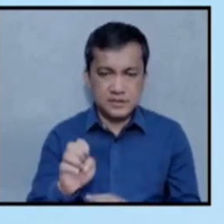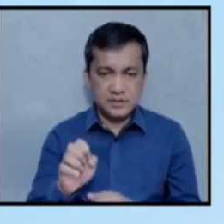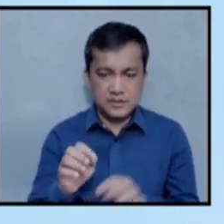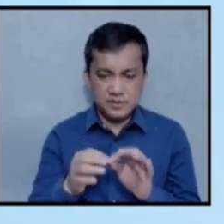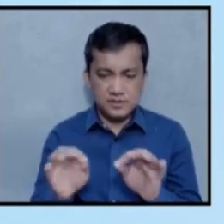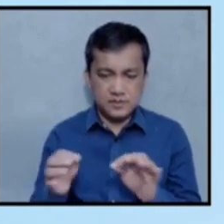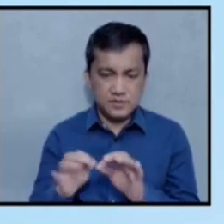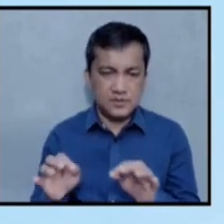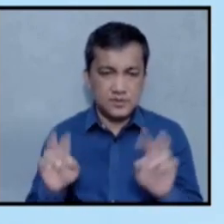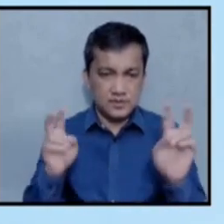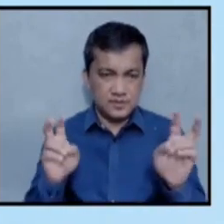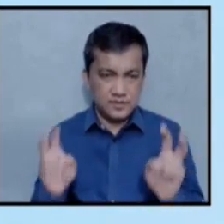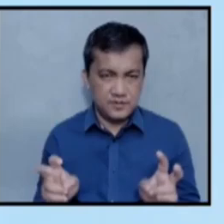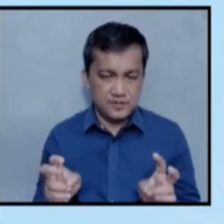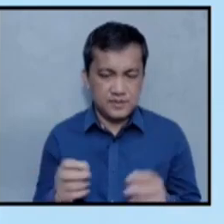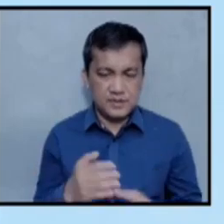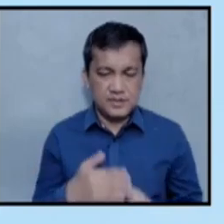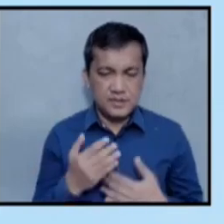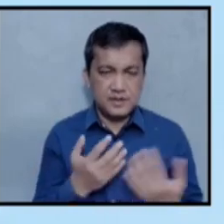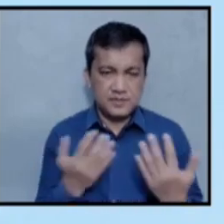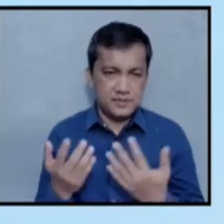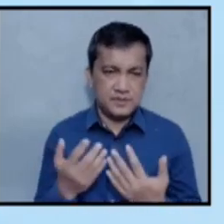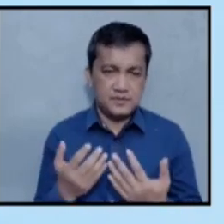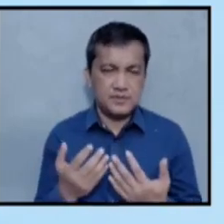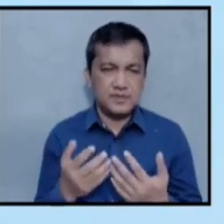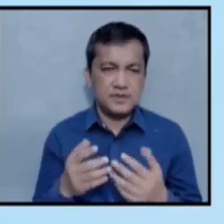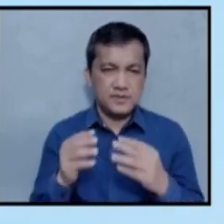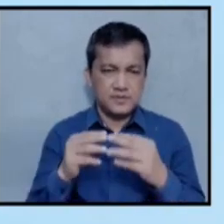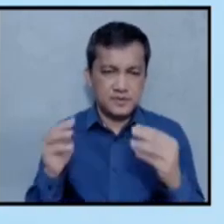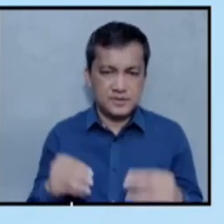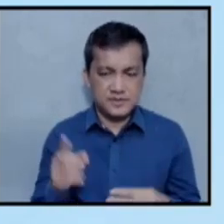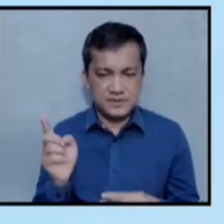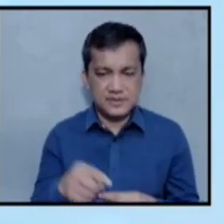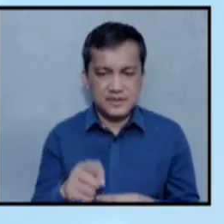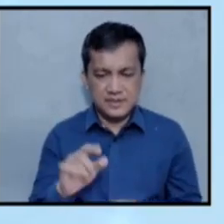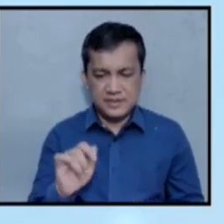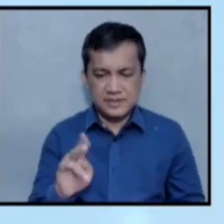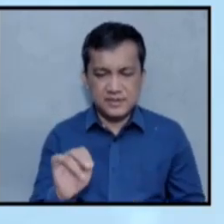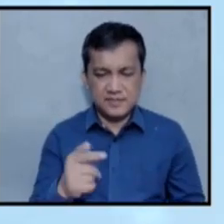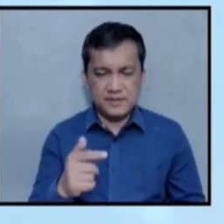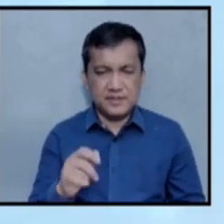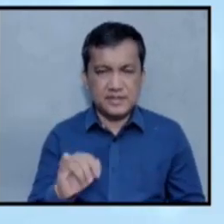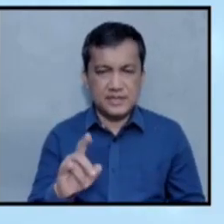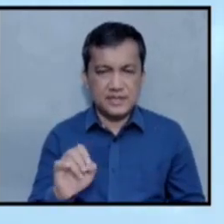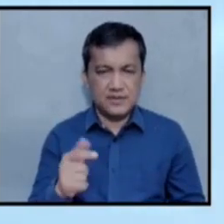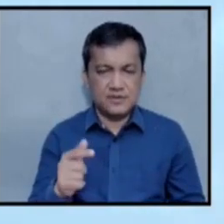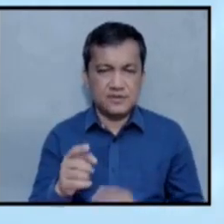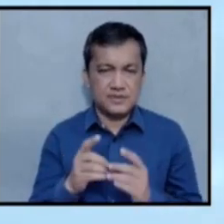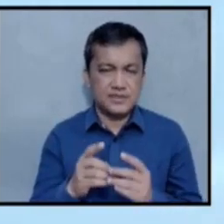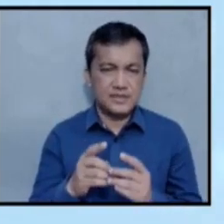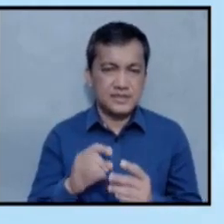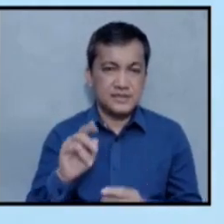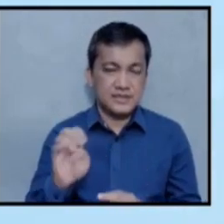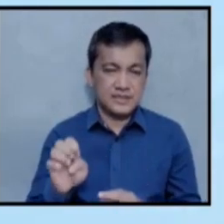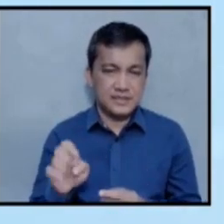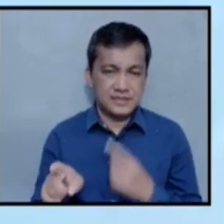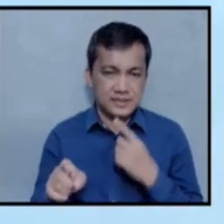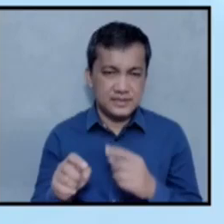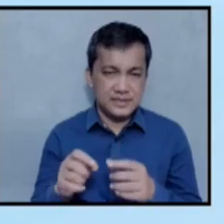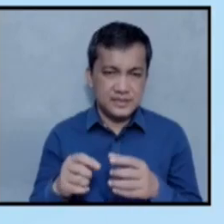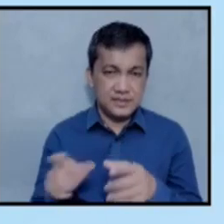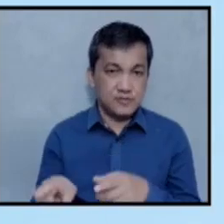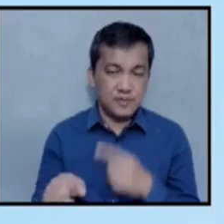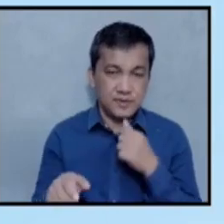quote-unquote, "Happy birthday to my museum / tabing ilog date at Janine Gutierrez." Sa comment section na nasabing post, nag-iwan